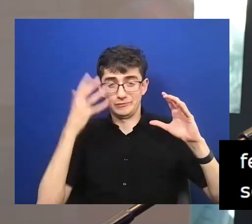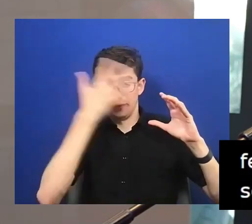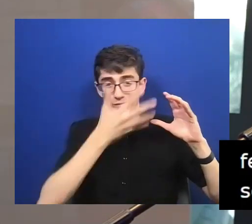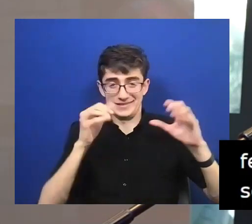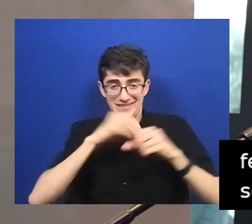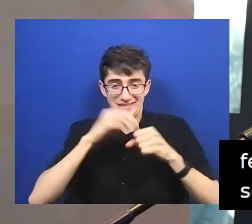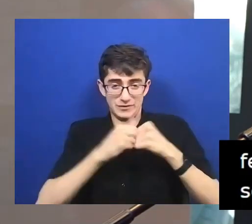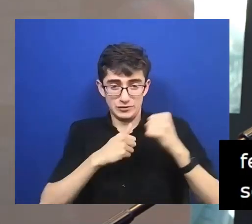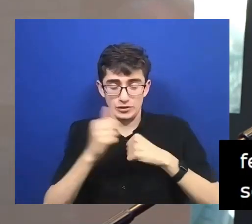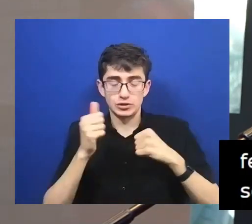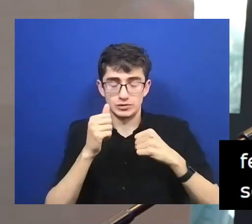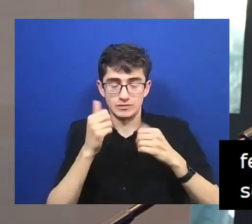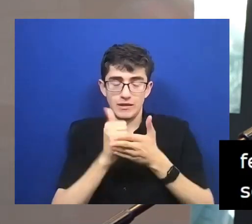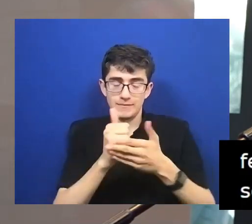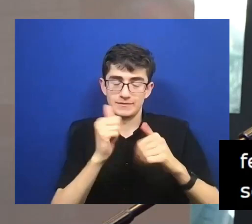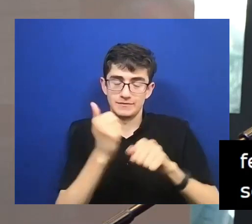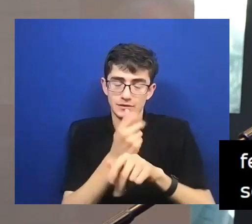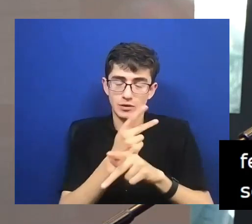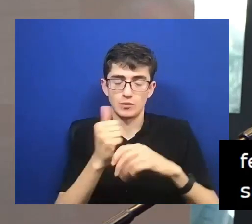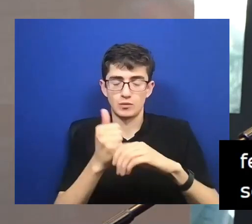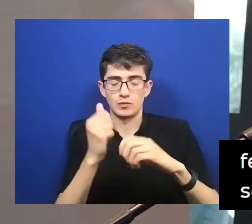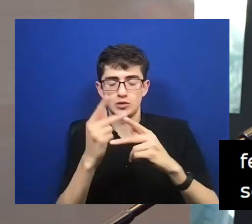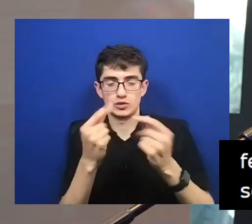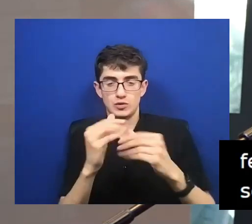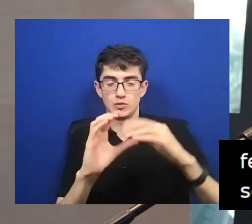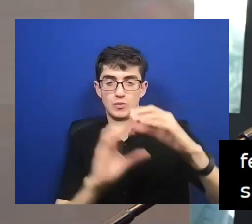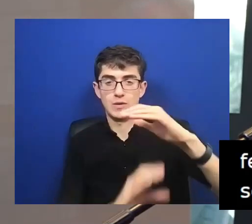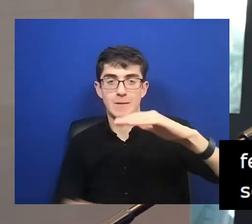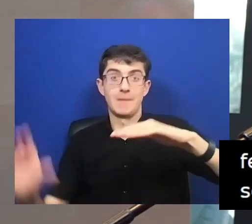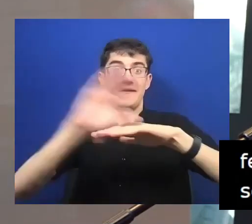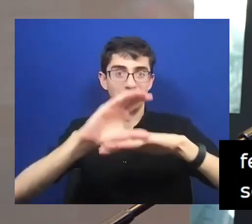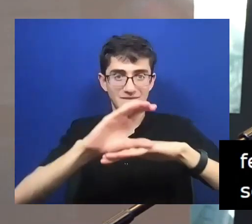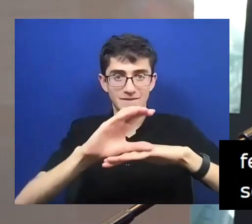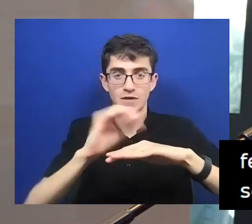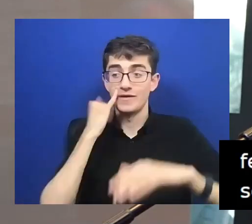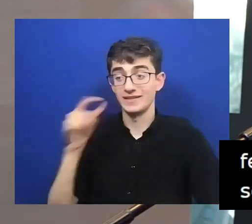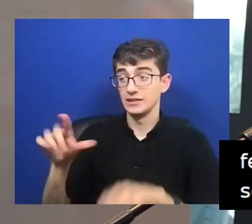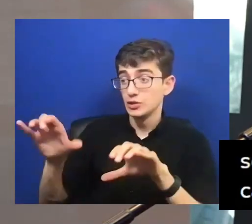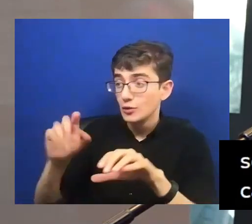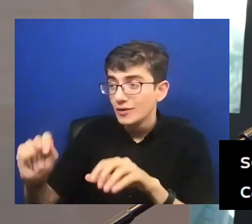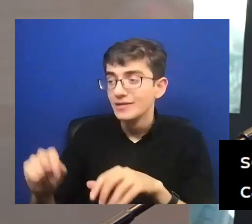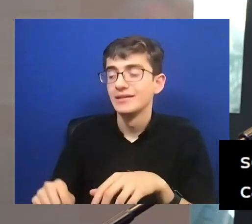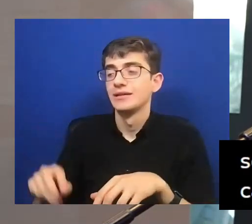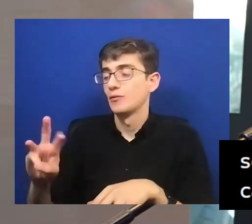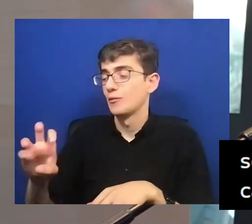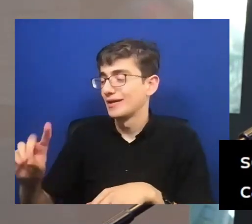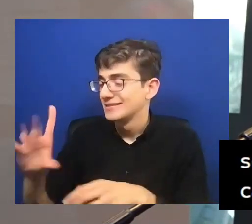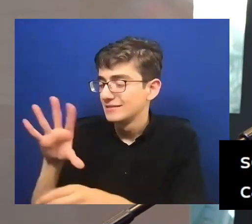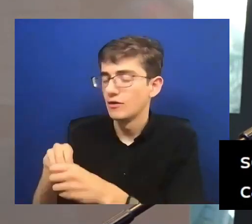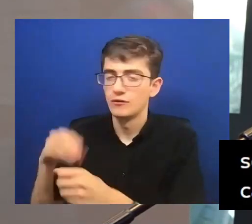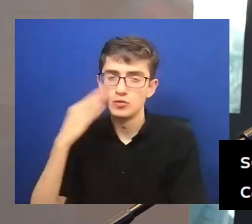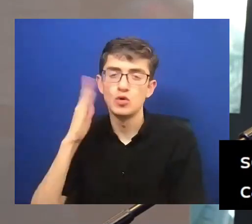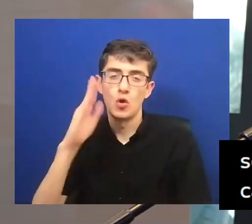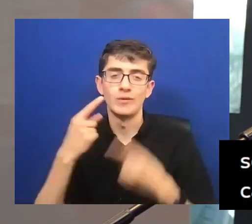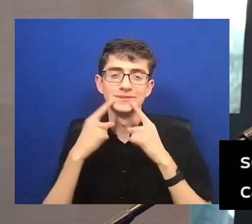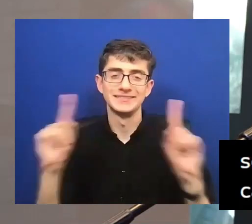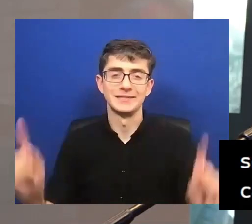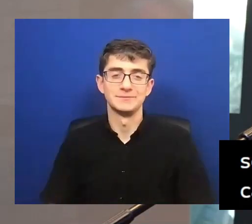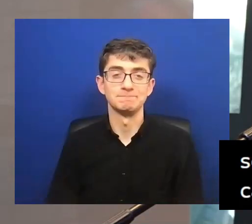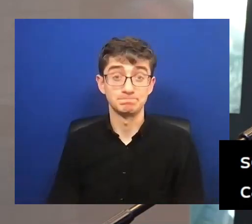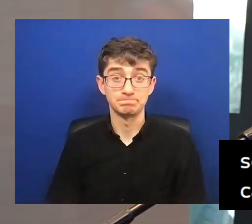20, 25 years. It is happening. And if Al Leidner is doing it, Wendy's doing it, you know it's going to go well. We're also concerned about